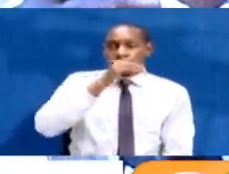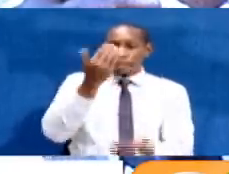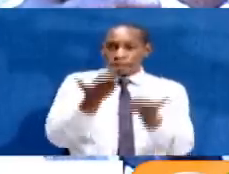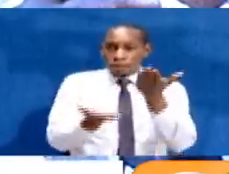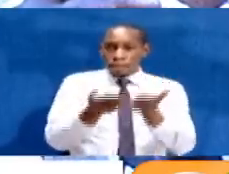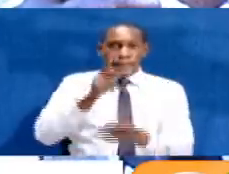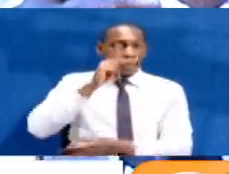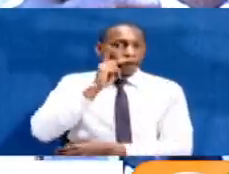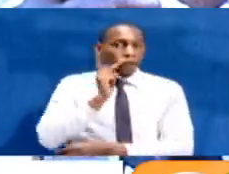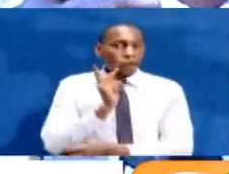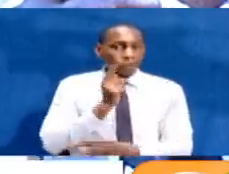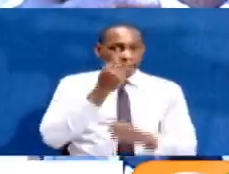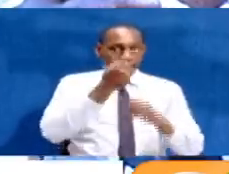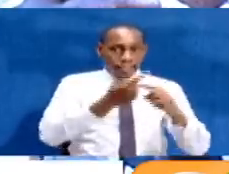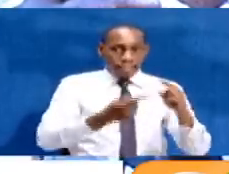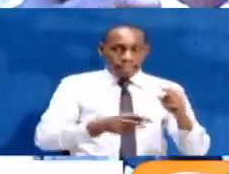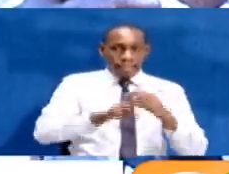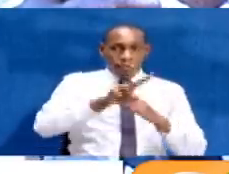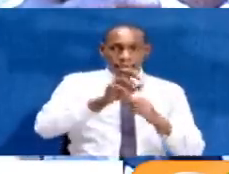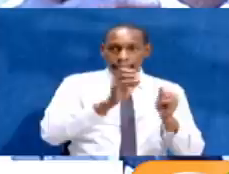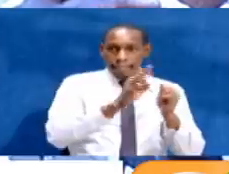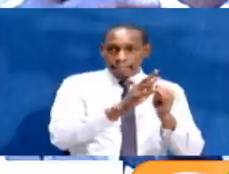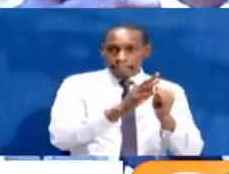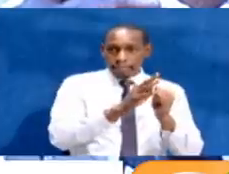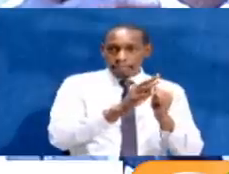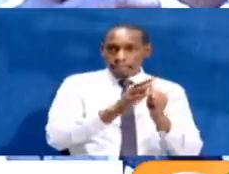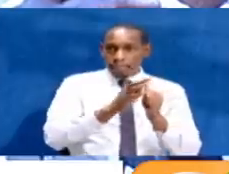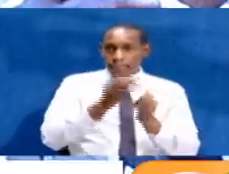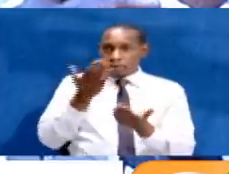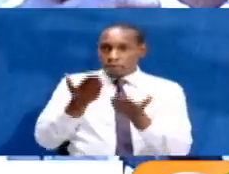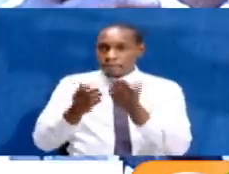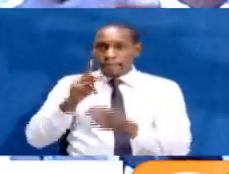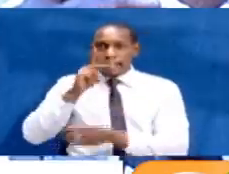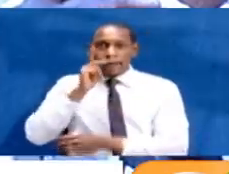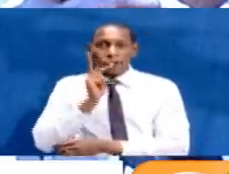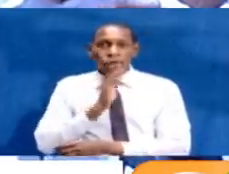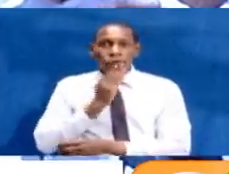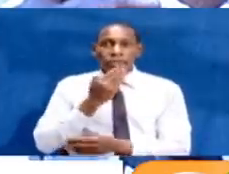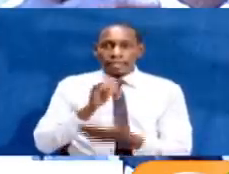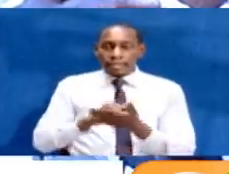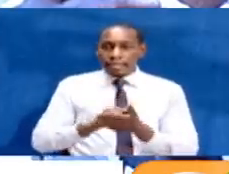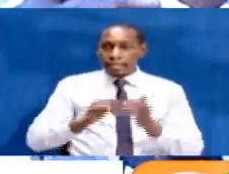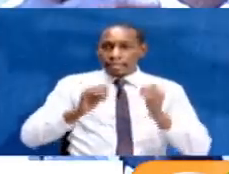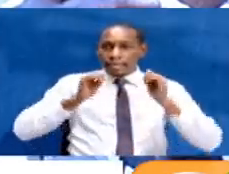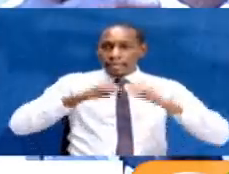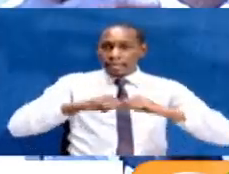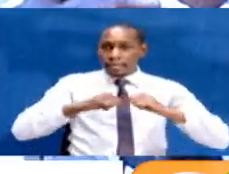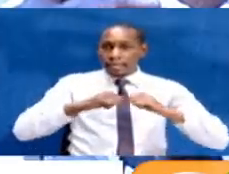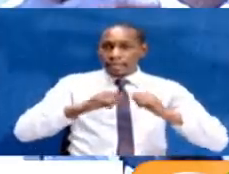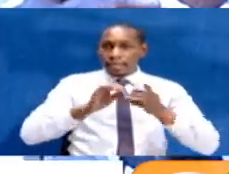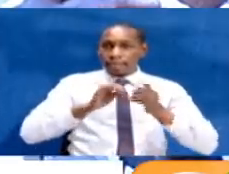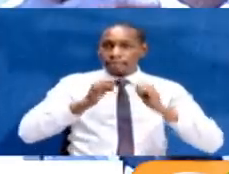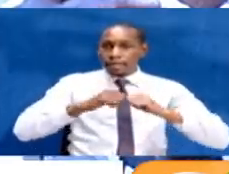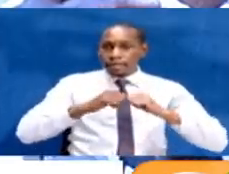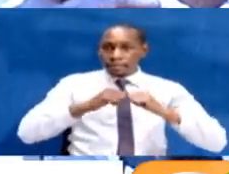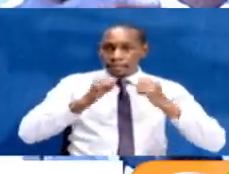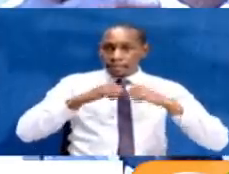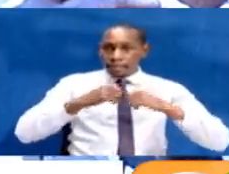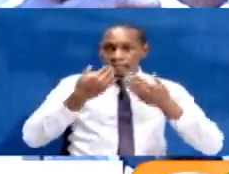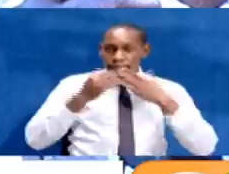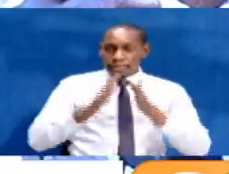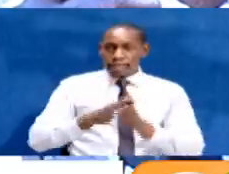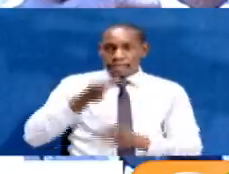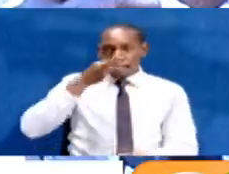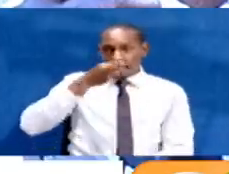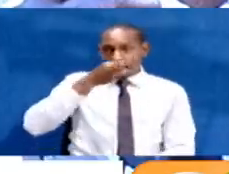Compare Kalonzo Musyoka of 2013 and the Kalonzo Musyoka who went into a pact with